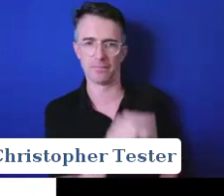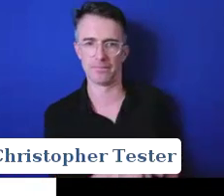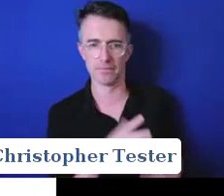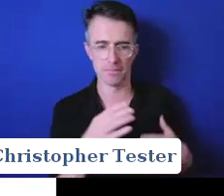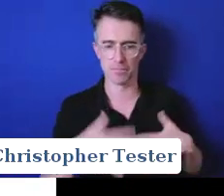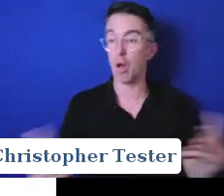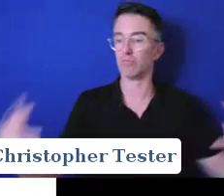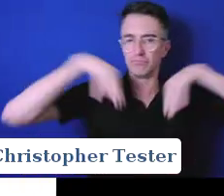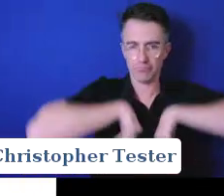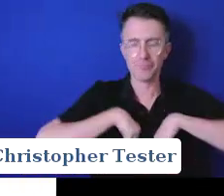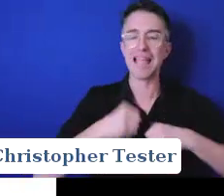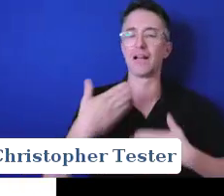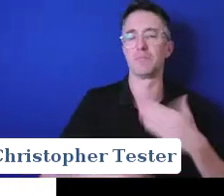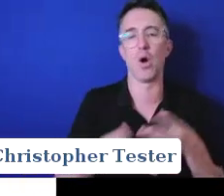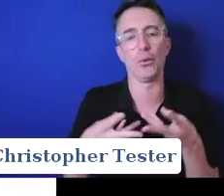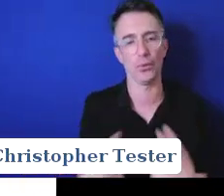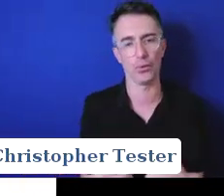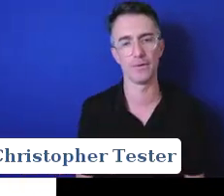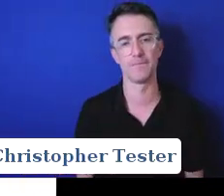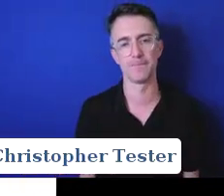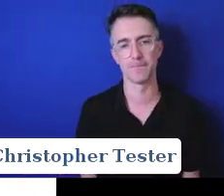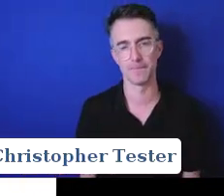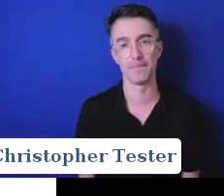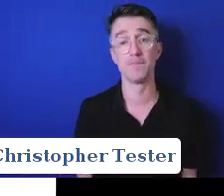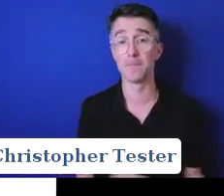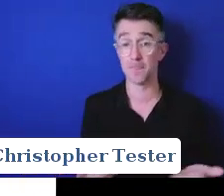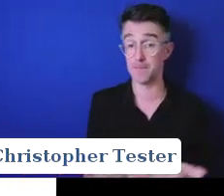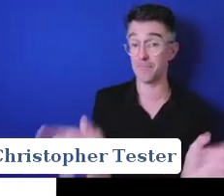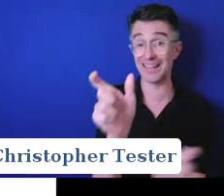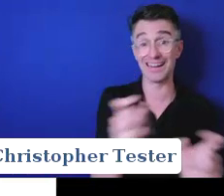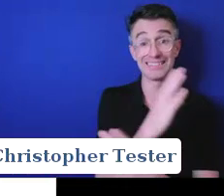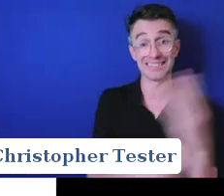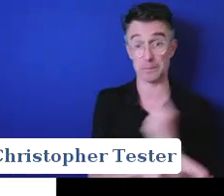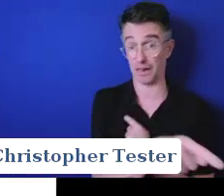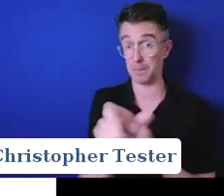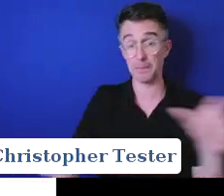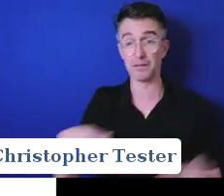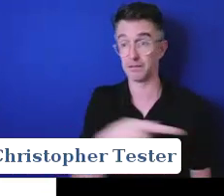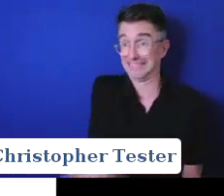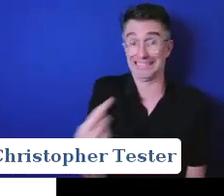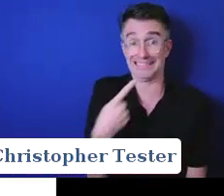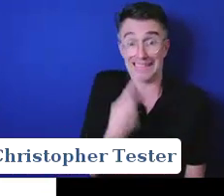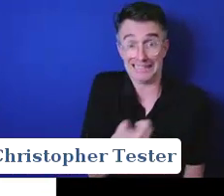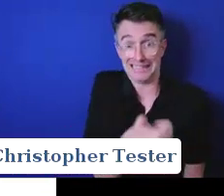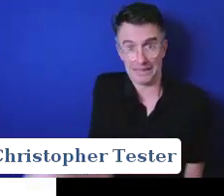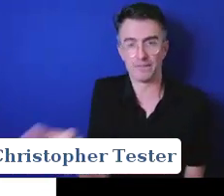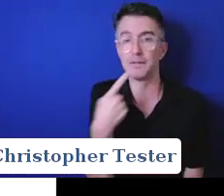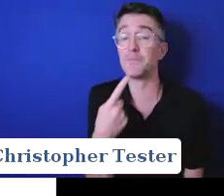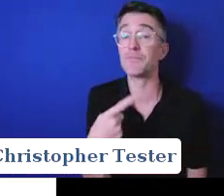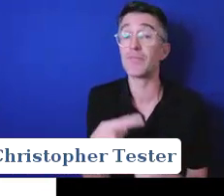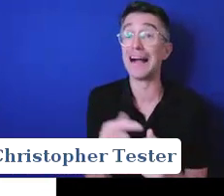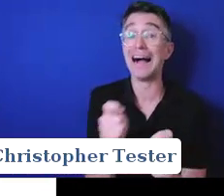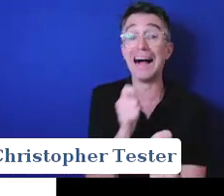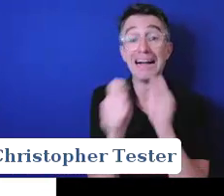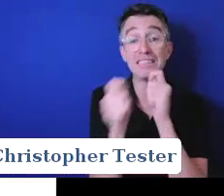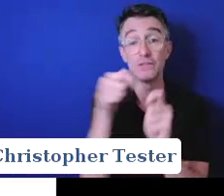disabilities, I indicated that the interviews, when they do interviews to register themselves in the